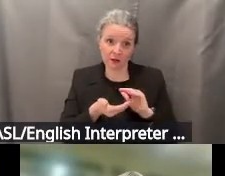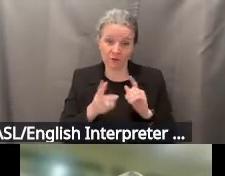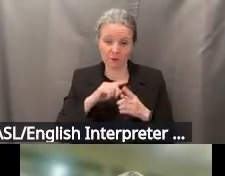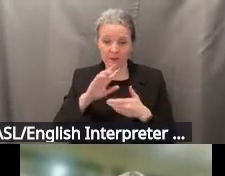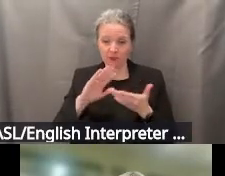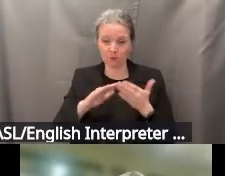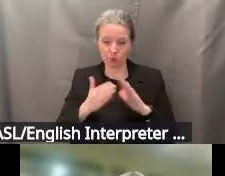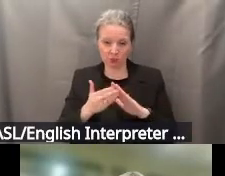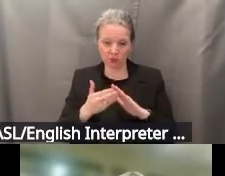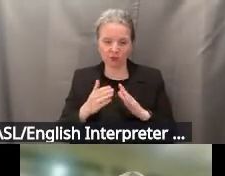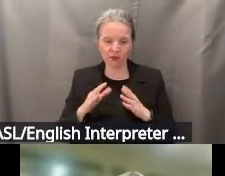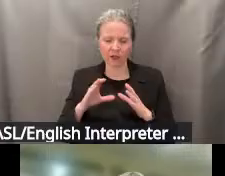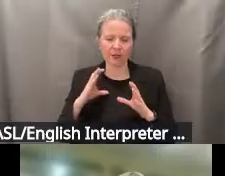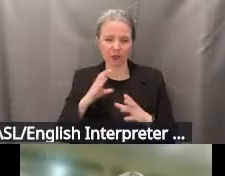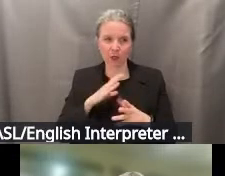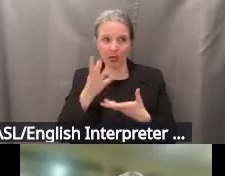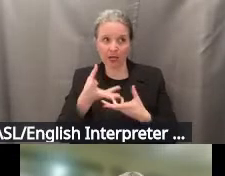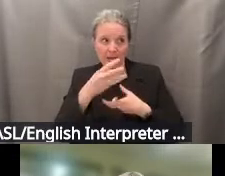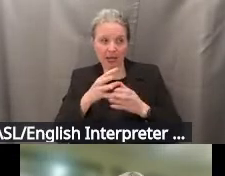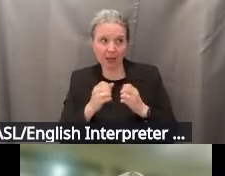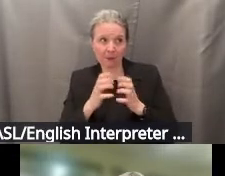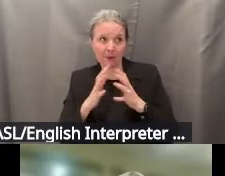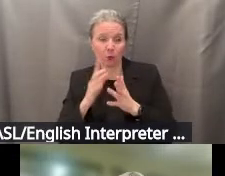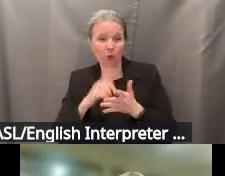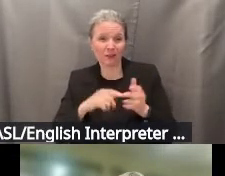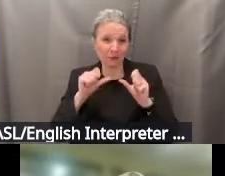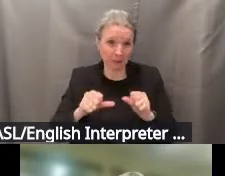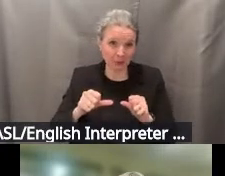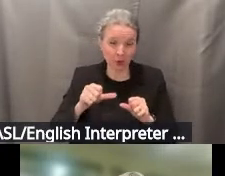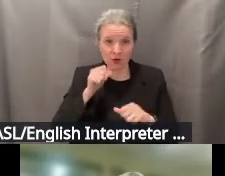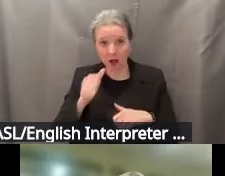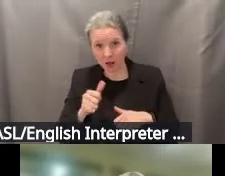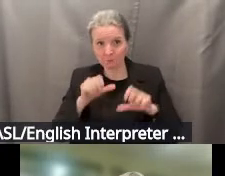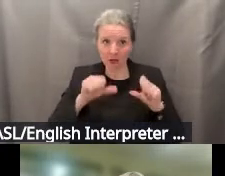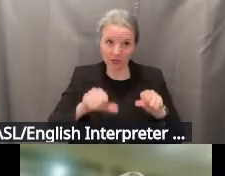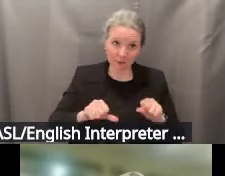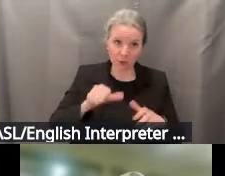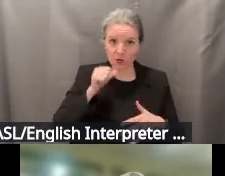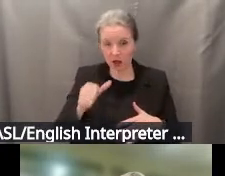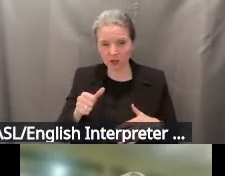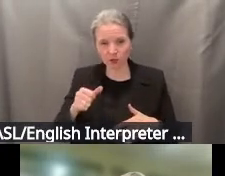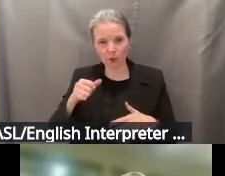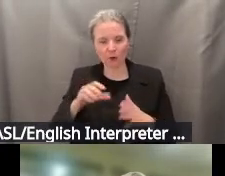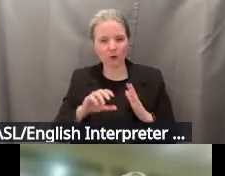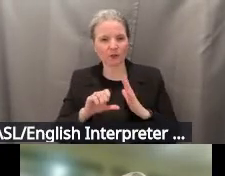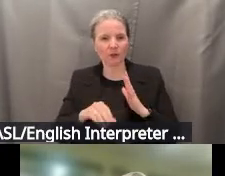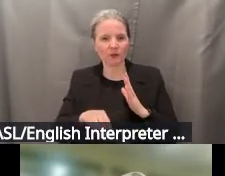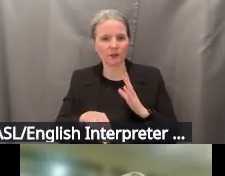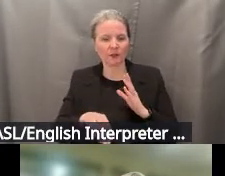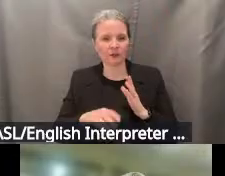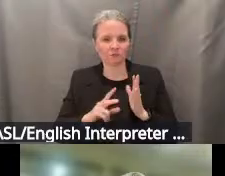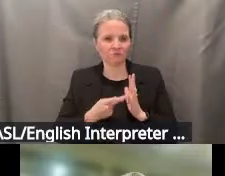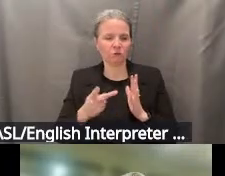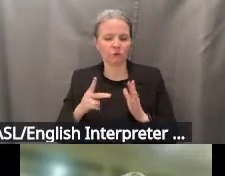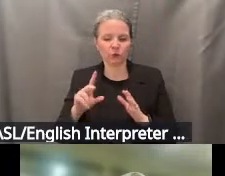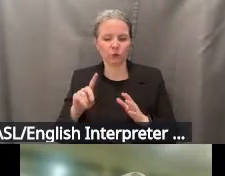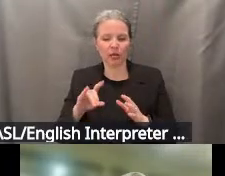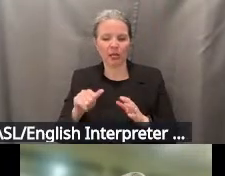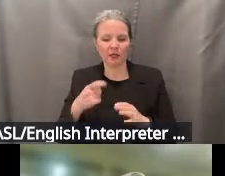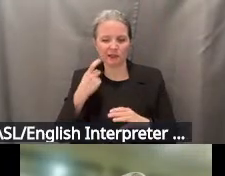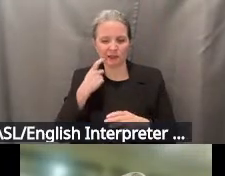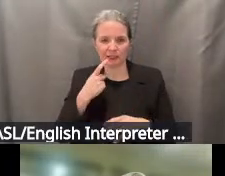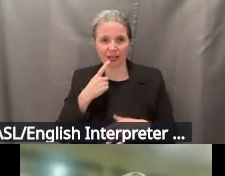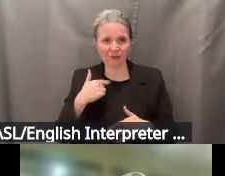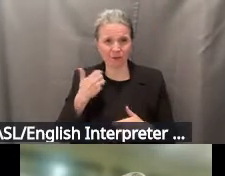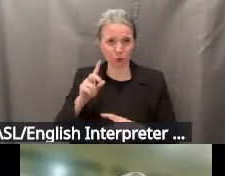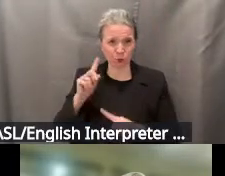and implementing what is or is not available or possible. So, but I would echo Jana's kind of thought on that front. I had just a couple questions,